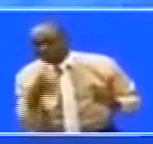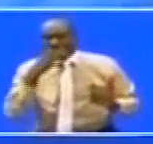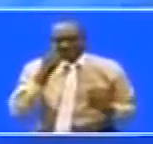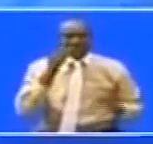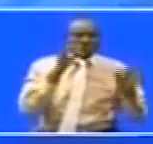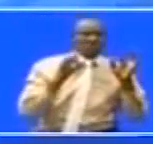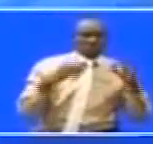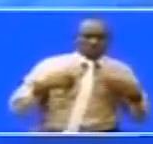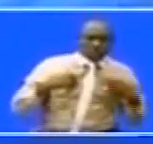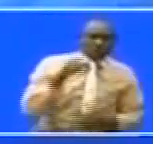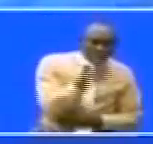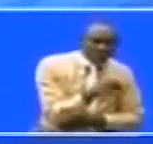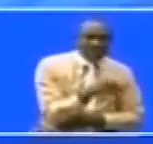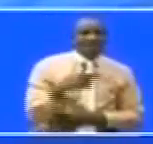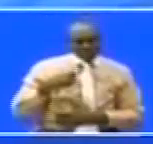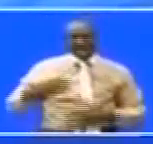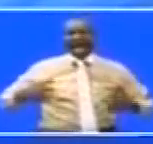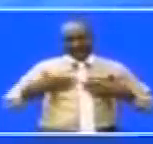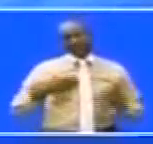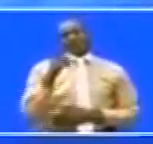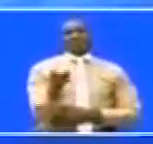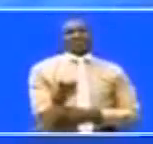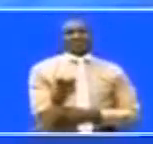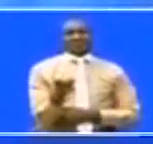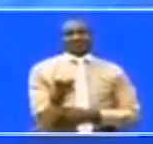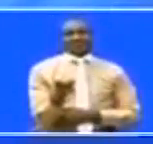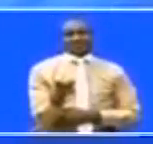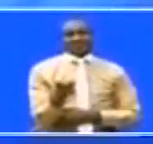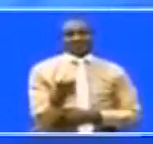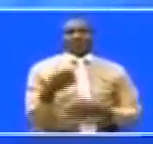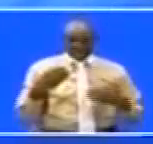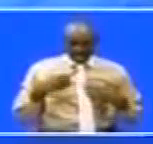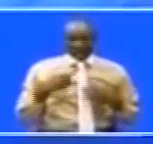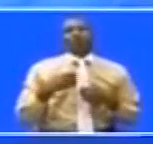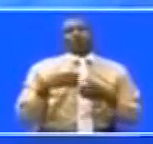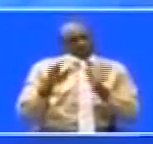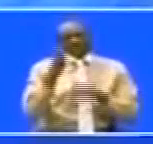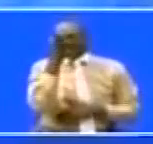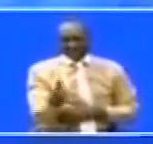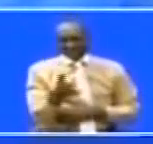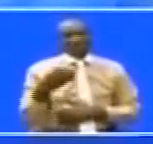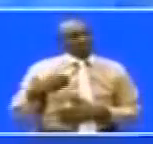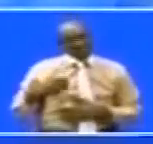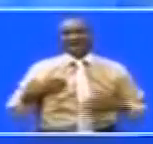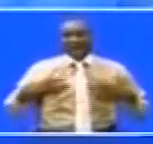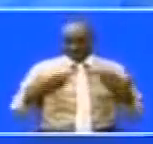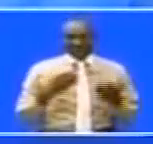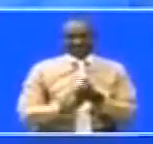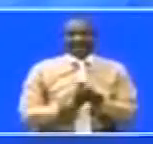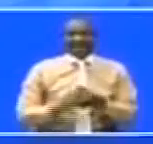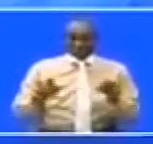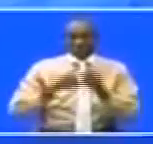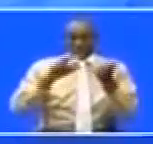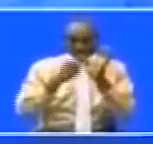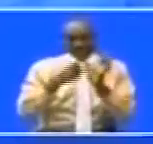designs for him. So I'm very happy for that. Yeah, to have that chance and to be in the project, being